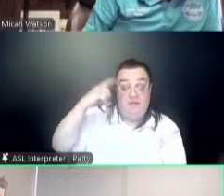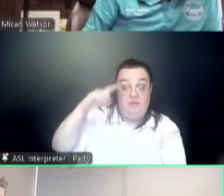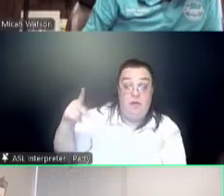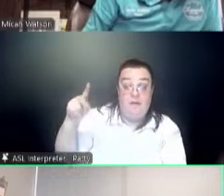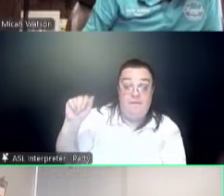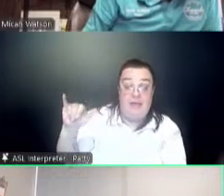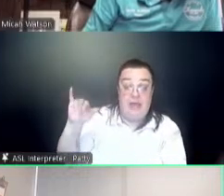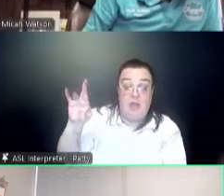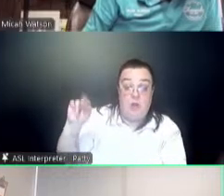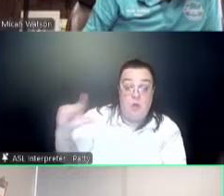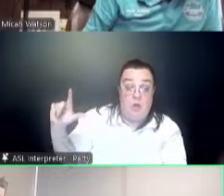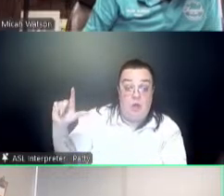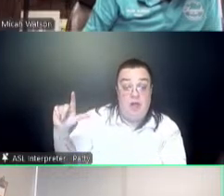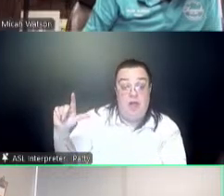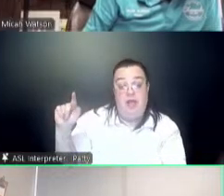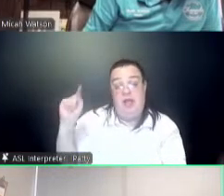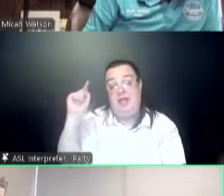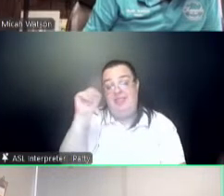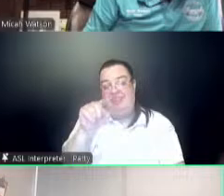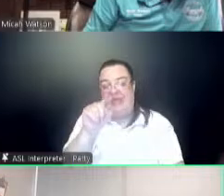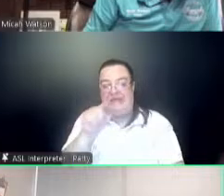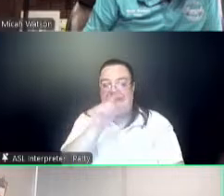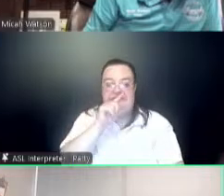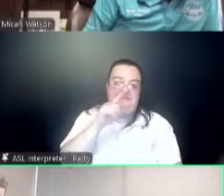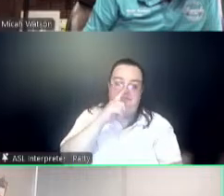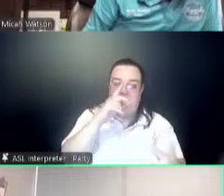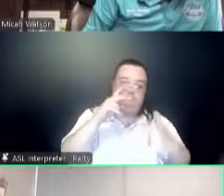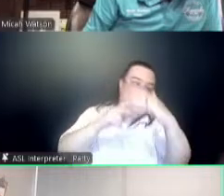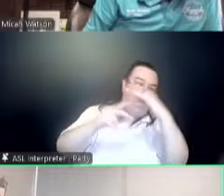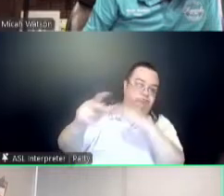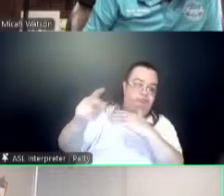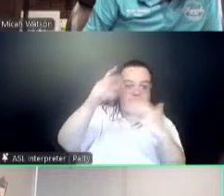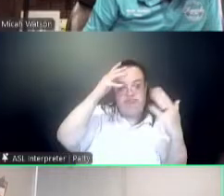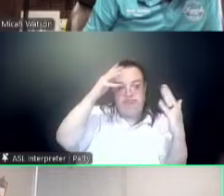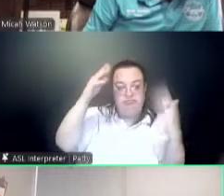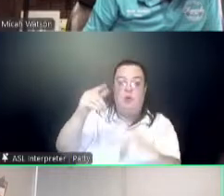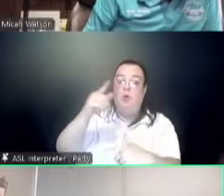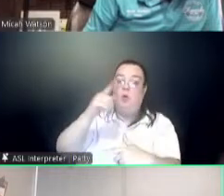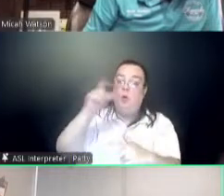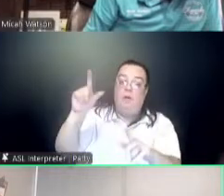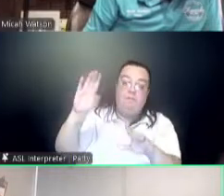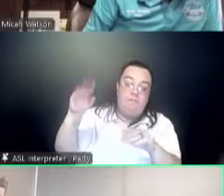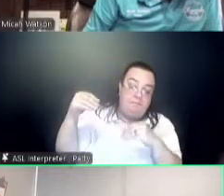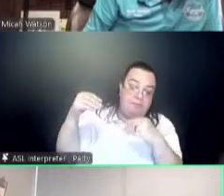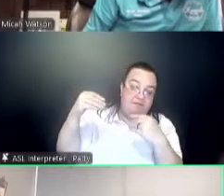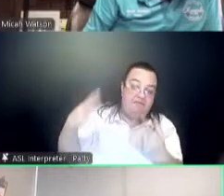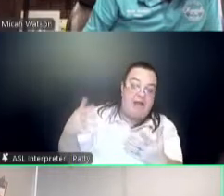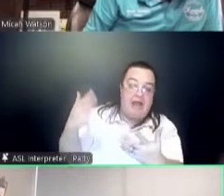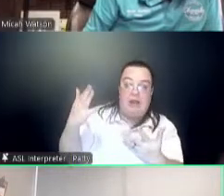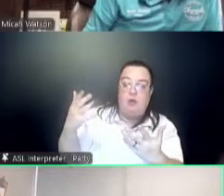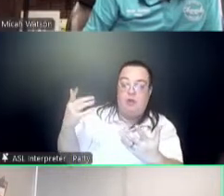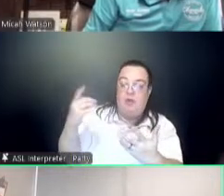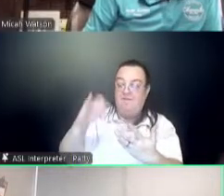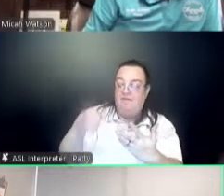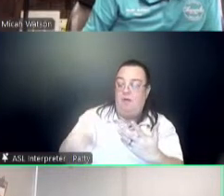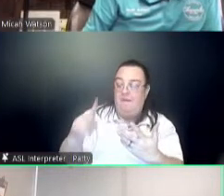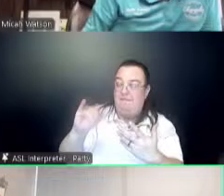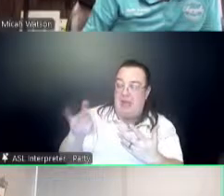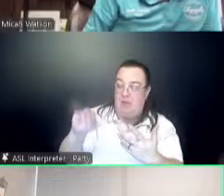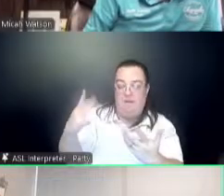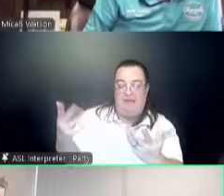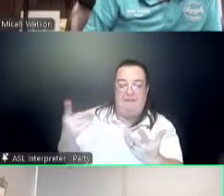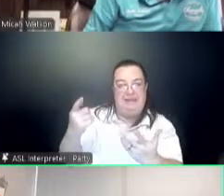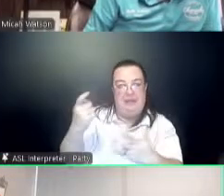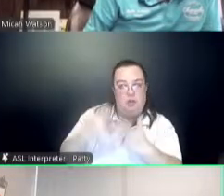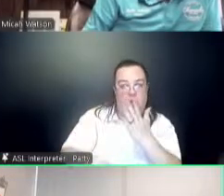this is anticipating that a provider may be a bit more expensive, but